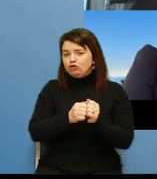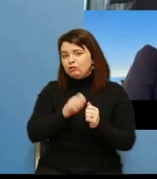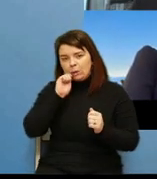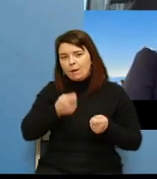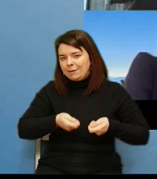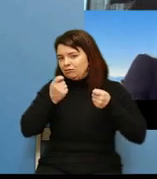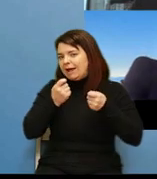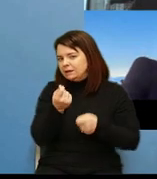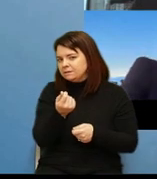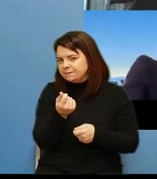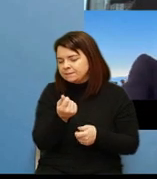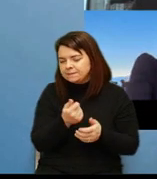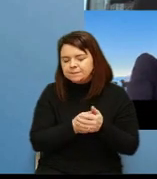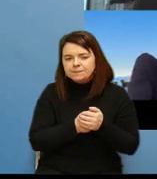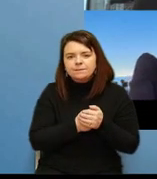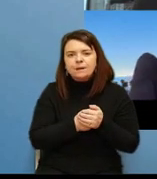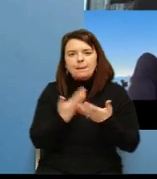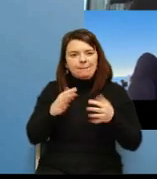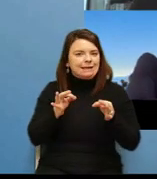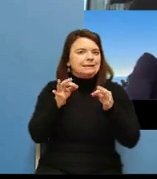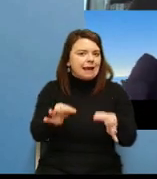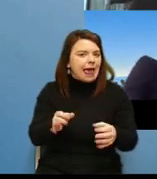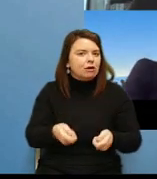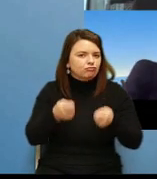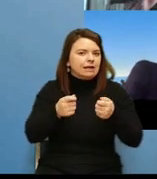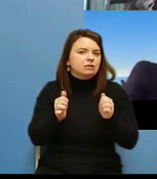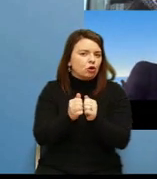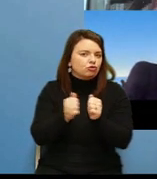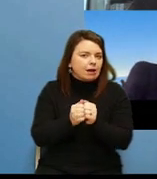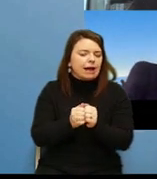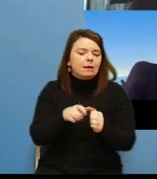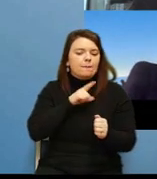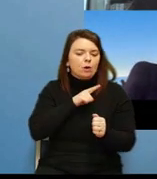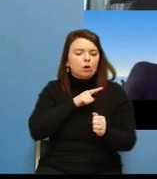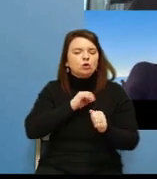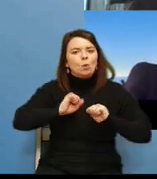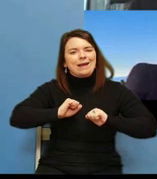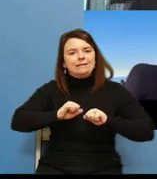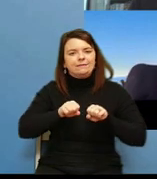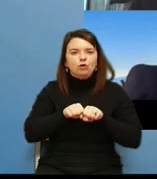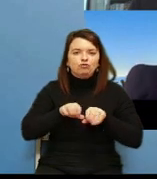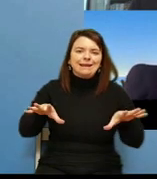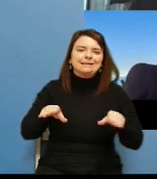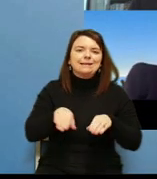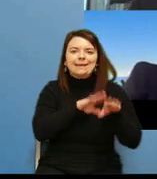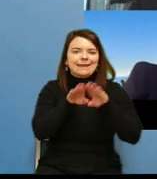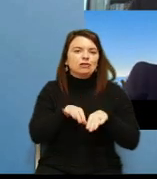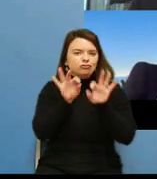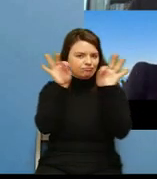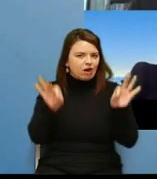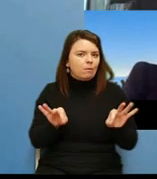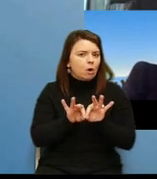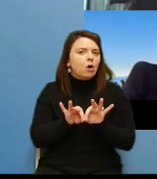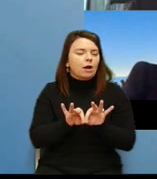next, the contracts will be raised imminently. Now, we had a delay on raising the contract for practices because we're waiting